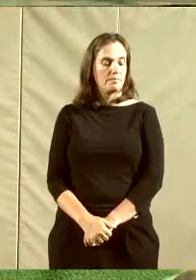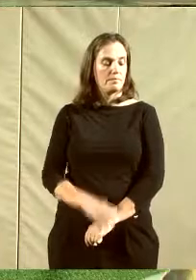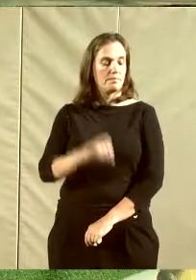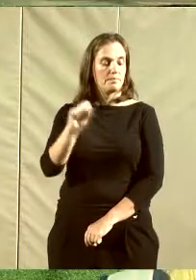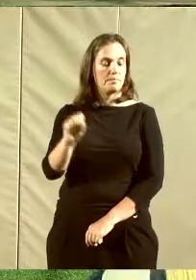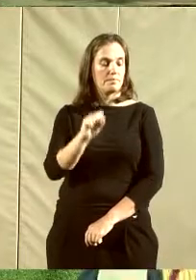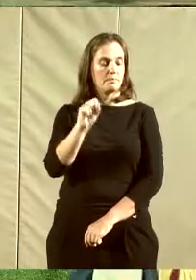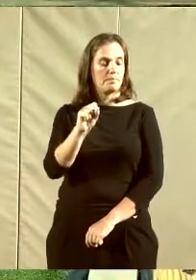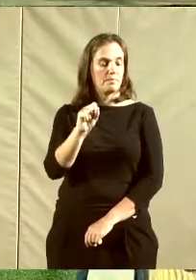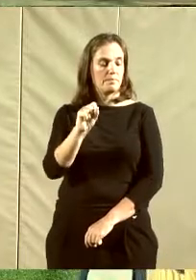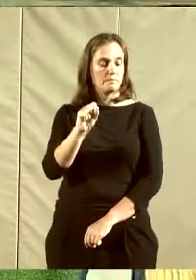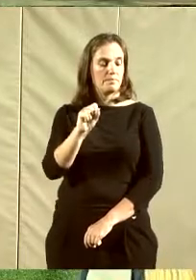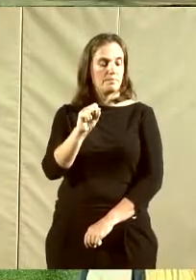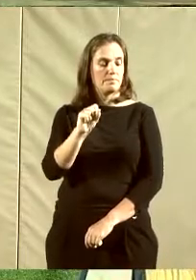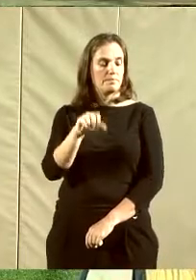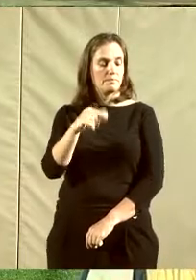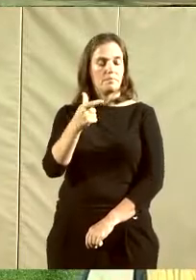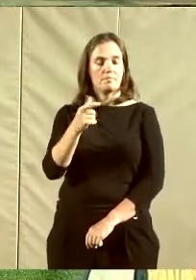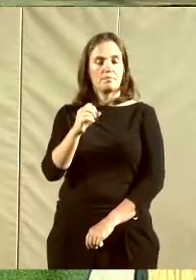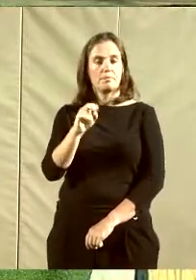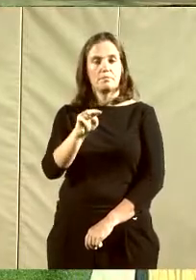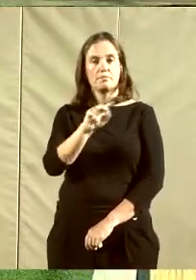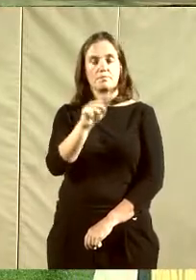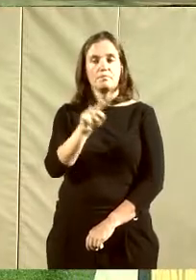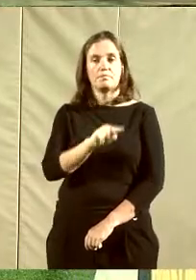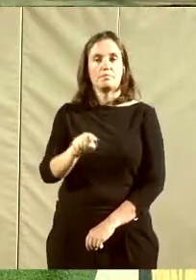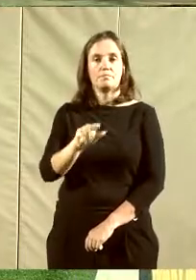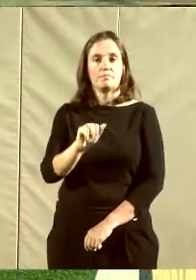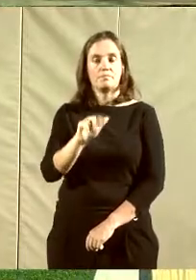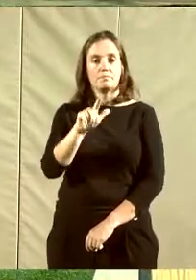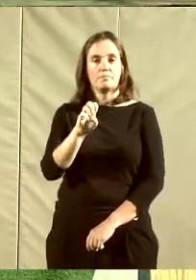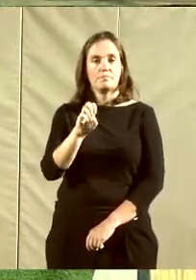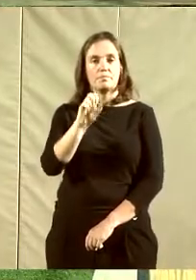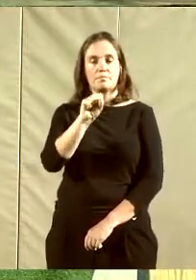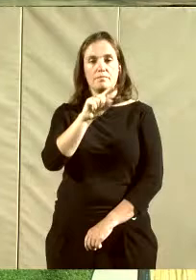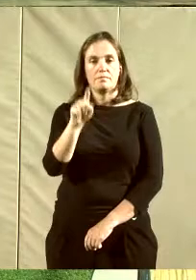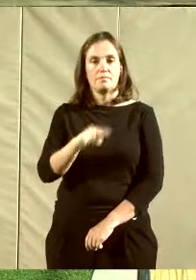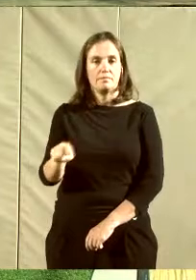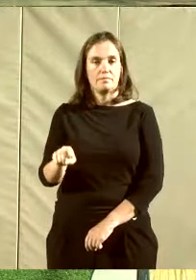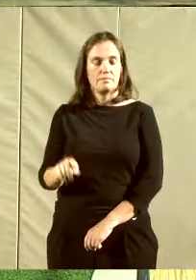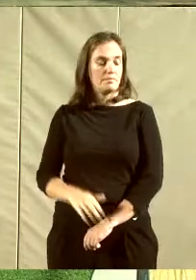Stephanie Marie Irizarry Gonzalez.